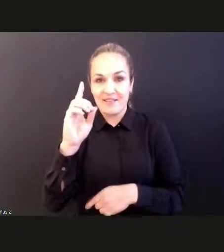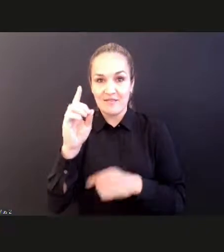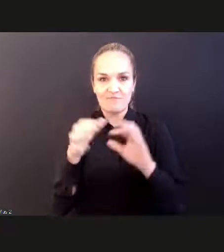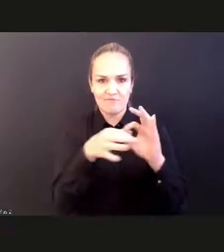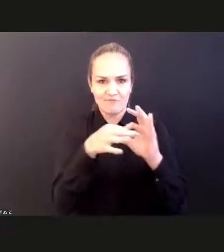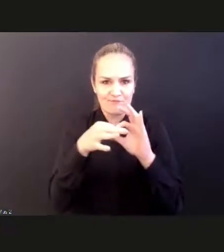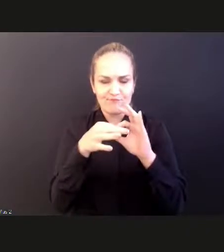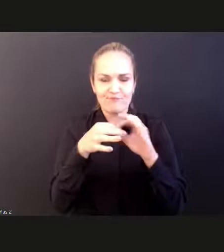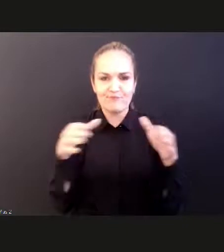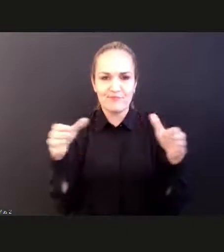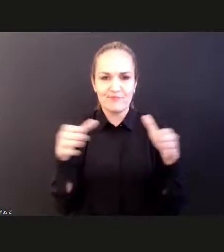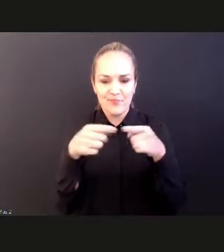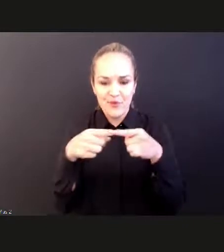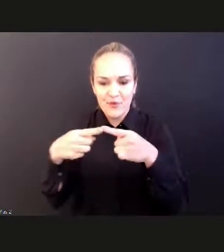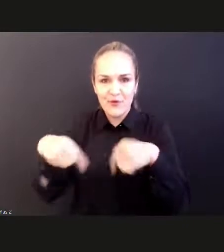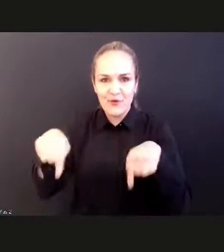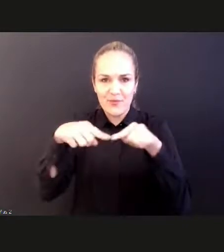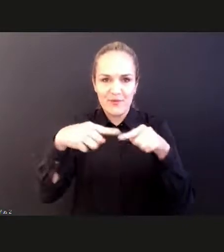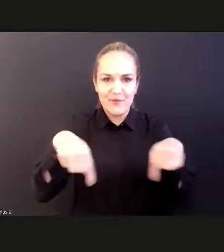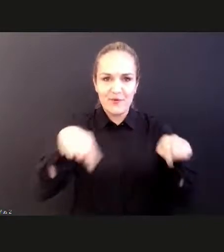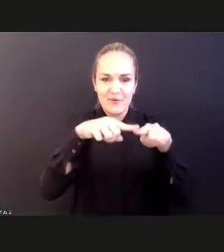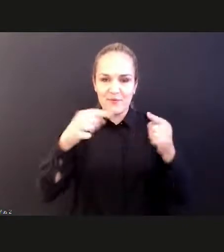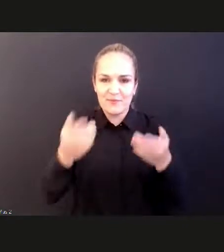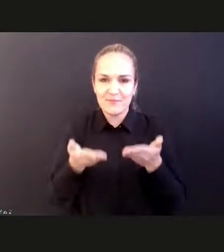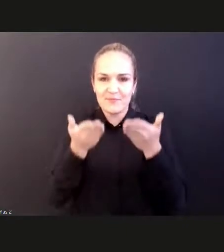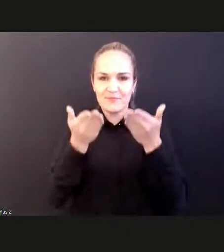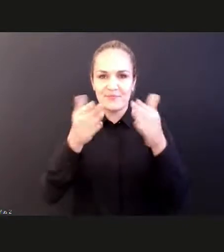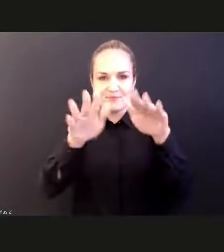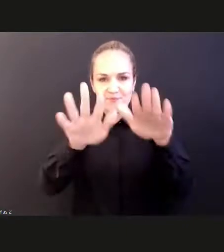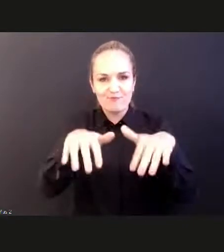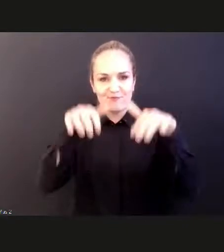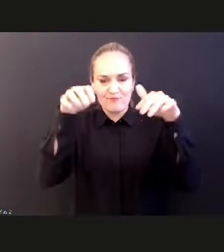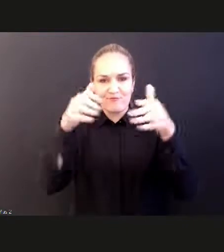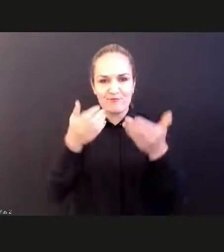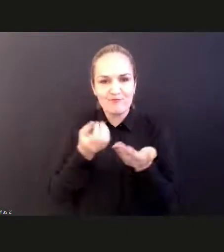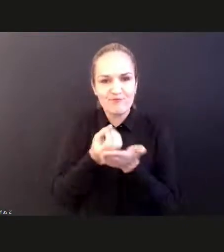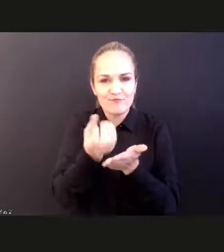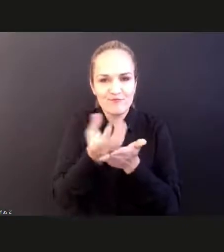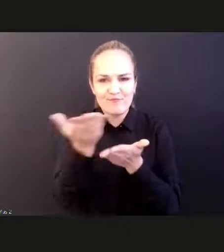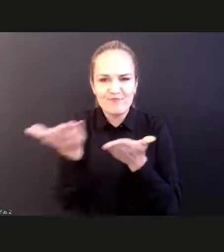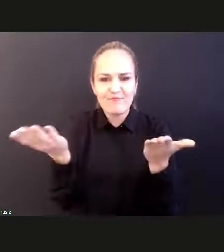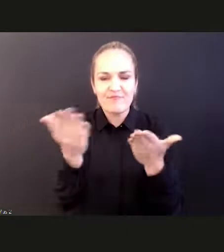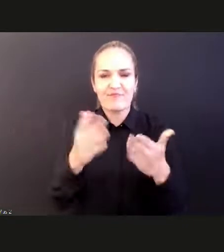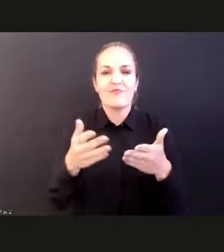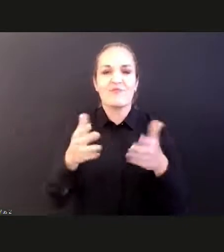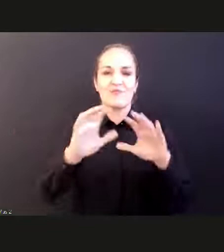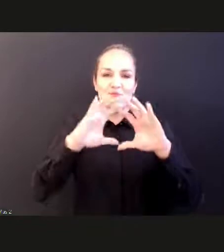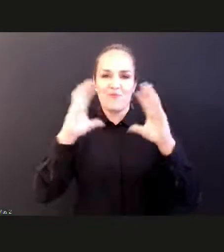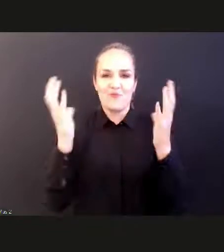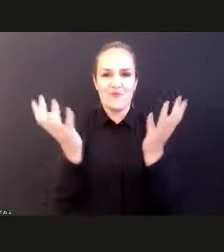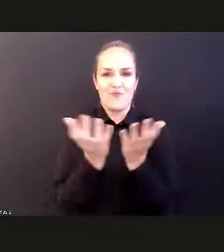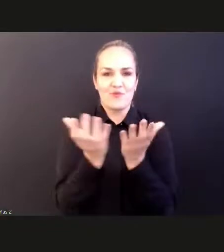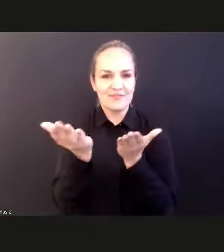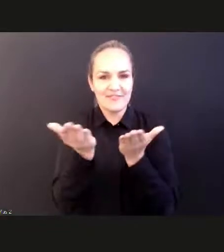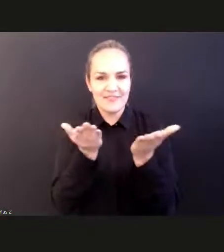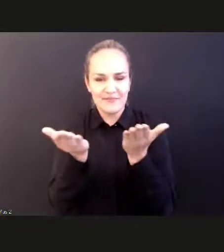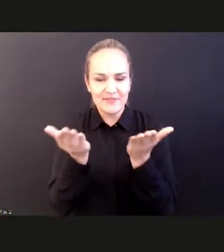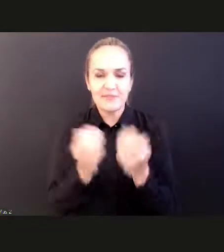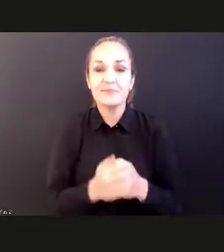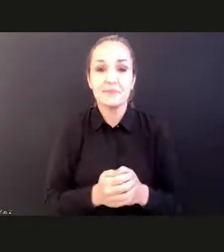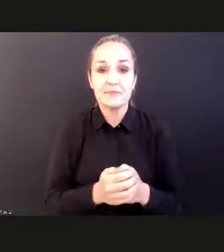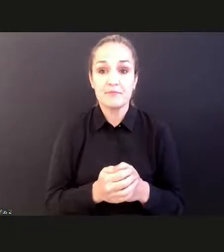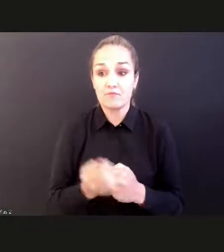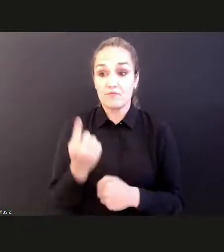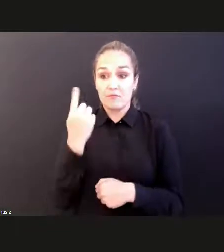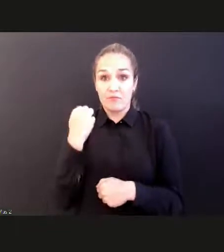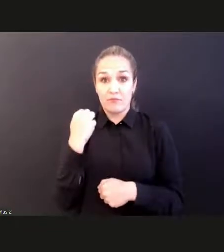of the Global Services Forum, having sessions yesterday, today, and tomorrow. And this